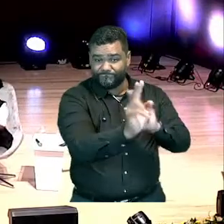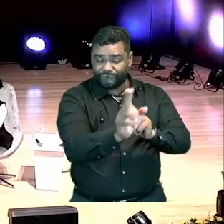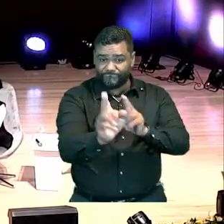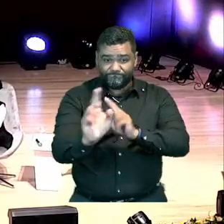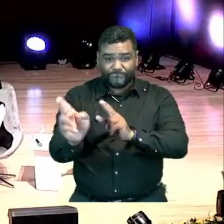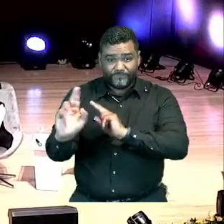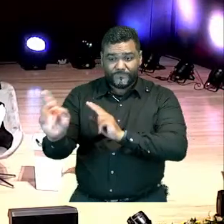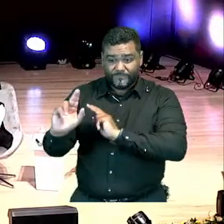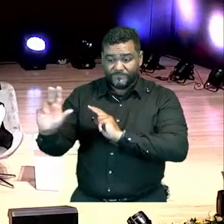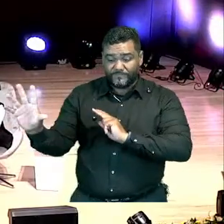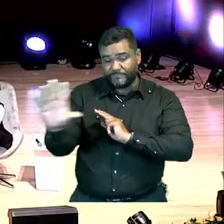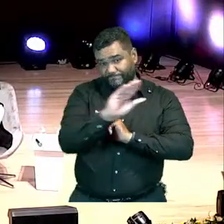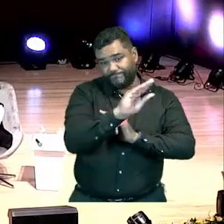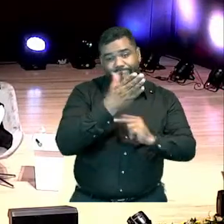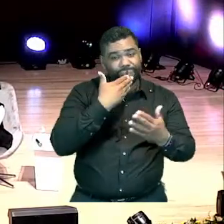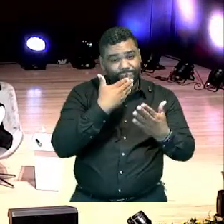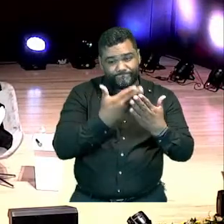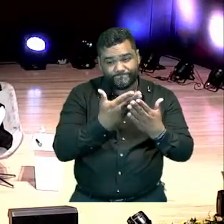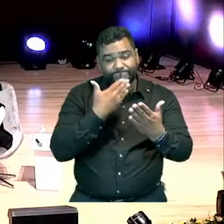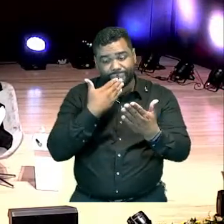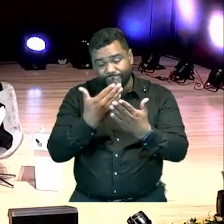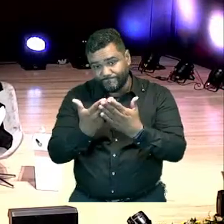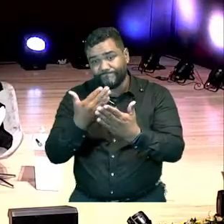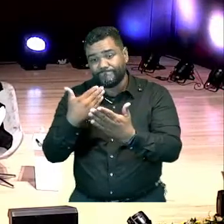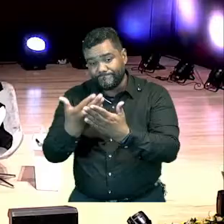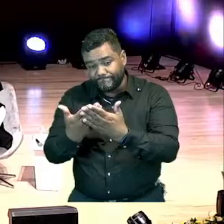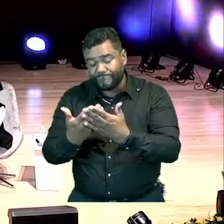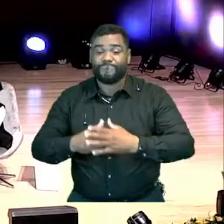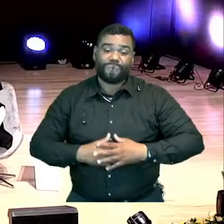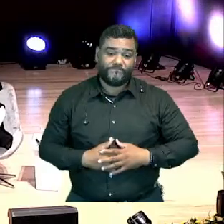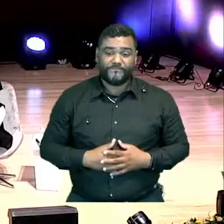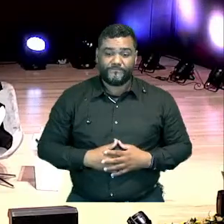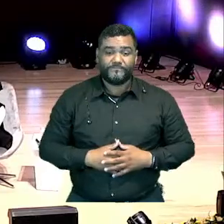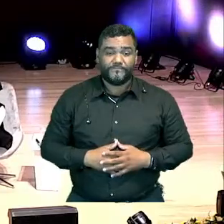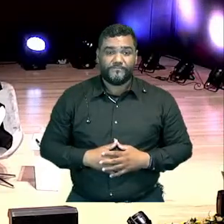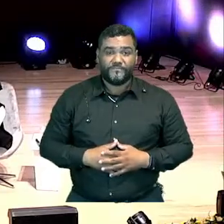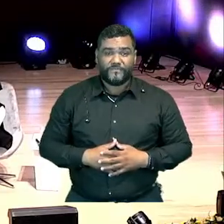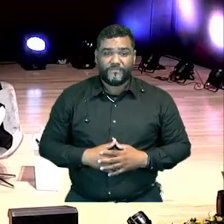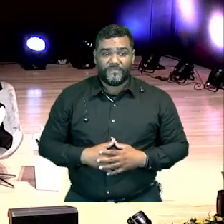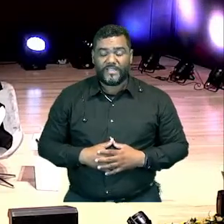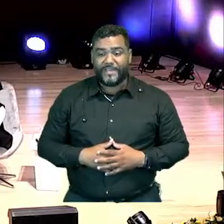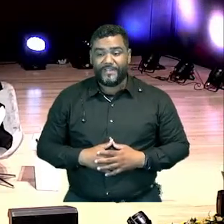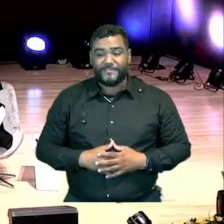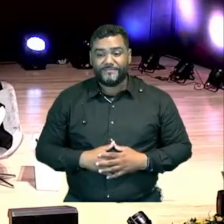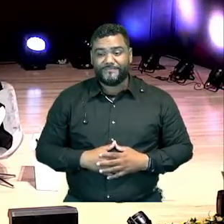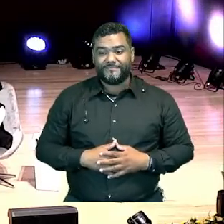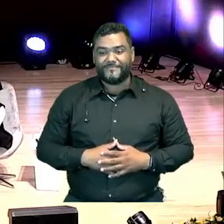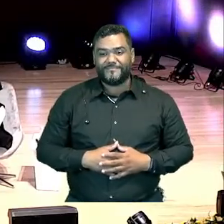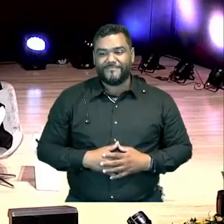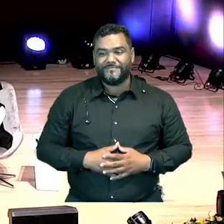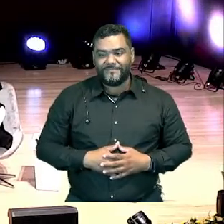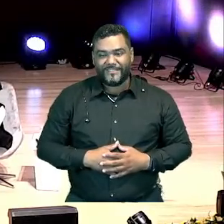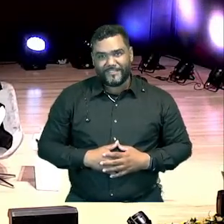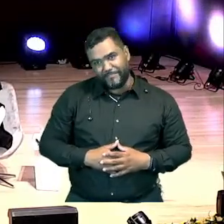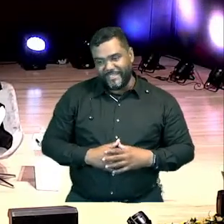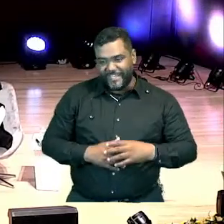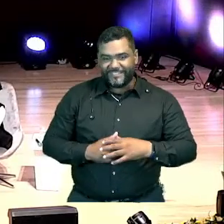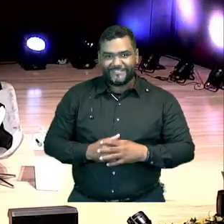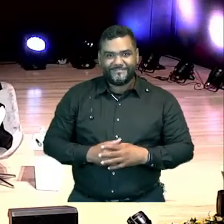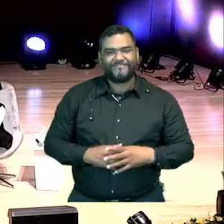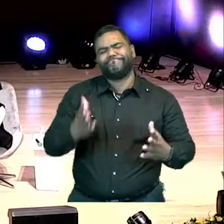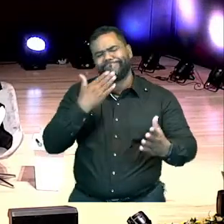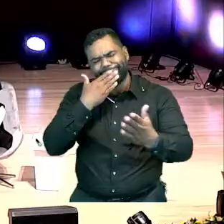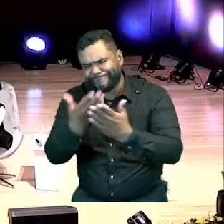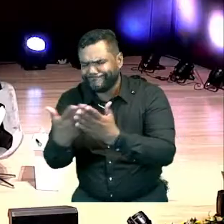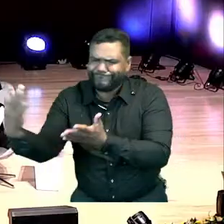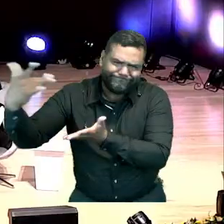This wraps up our panel. I would like to thank all these very powerful women who are here with us for being here,